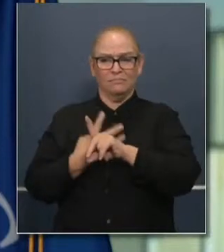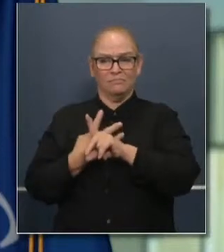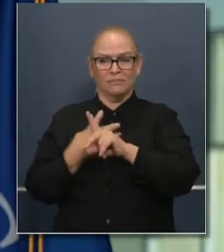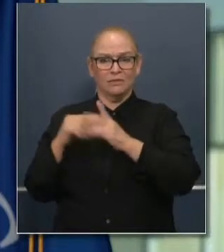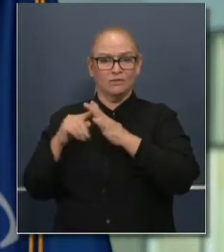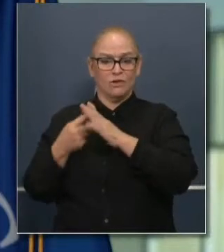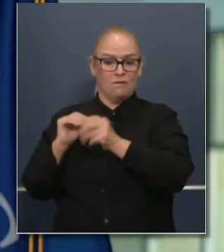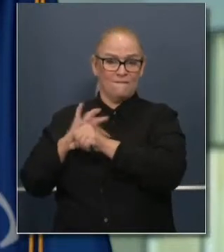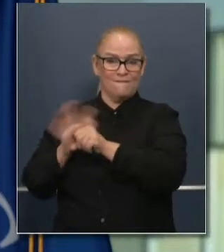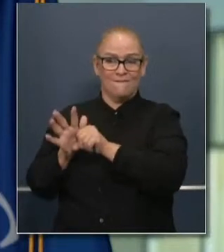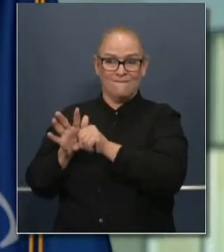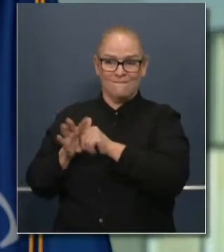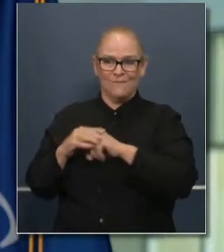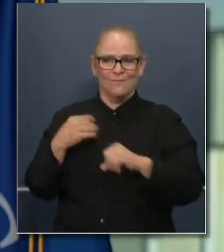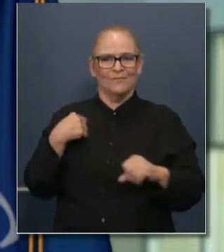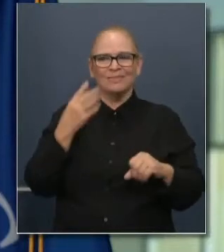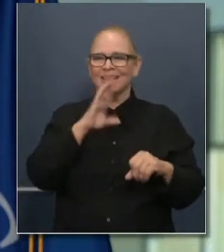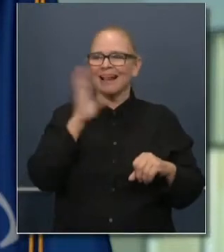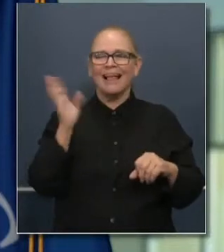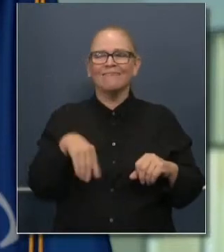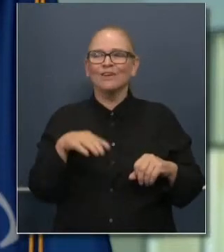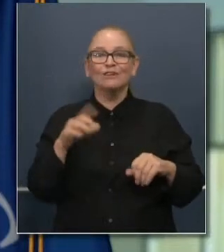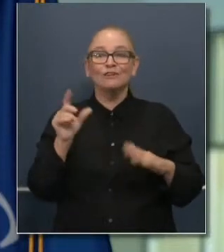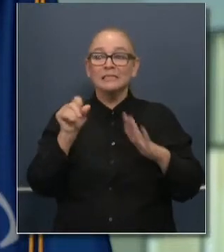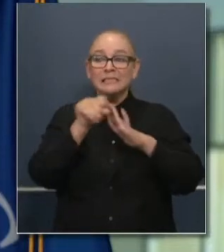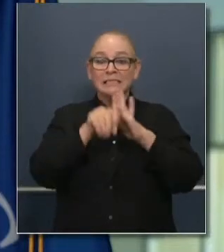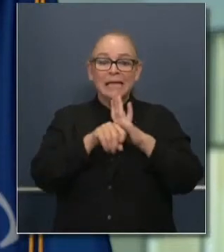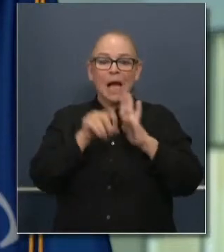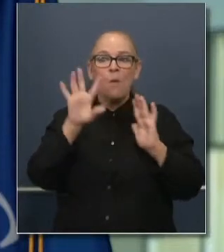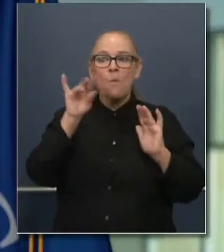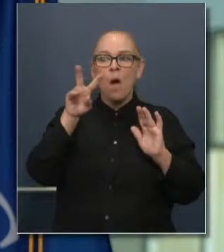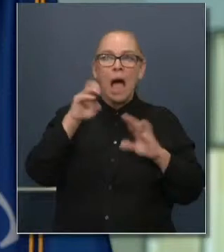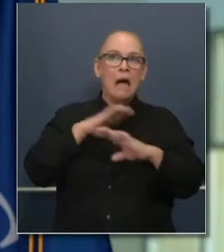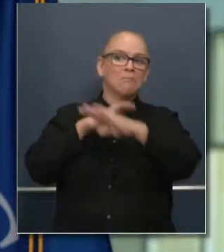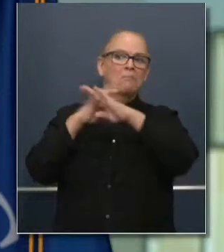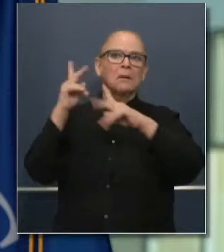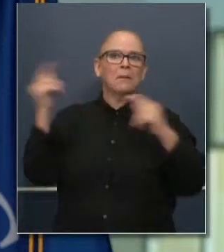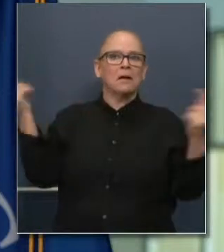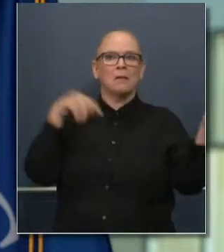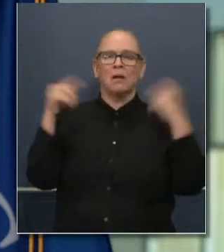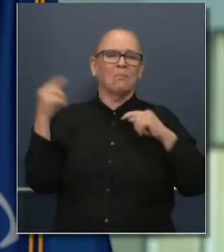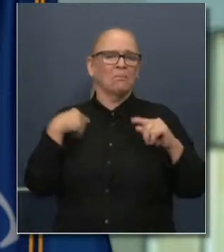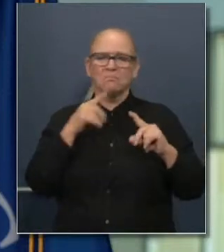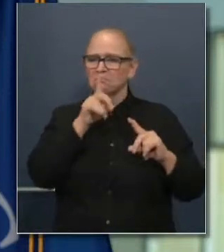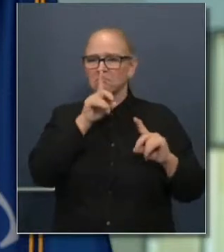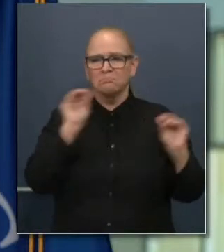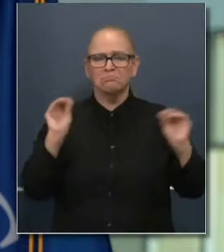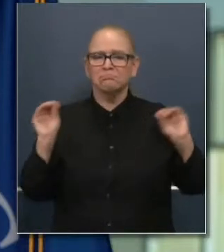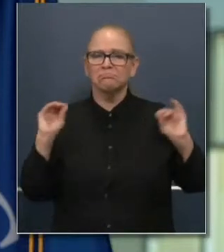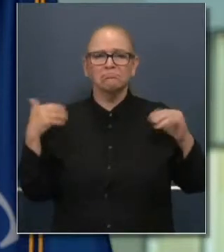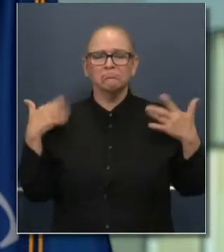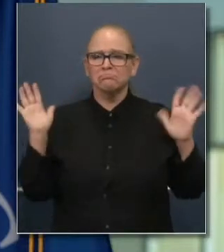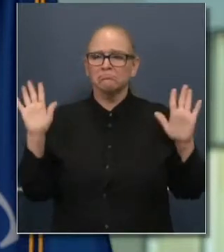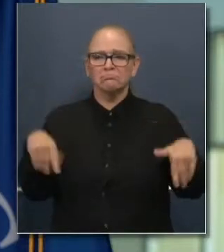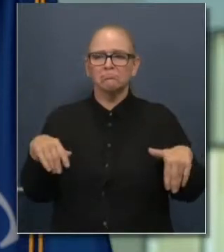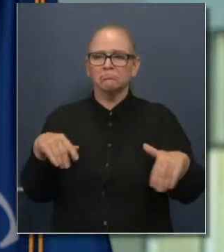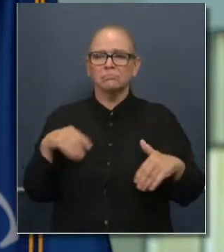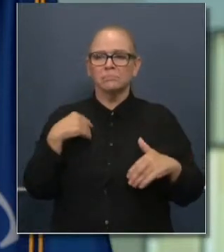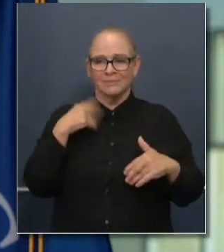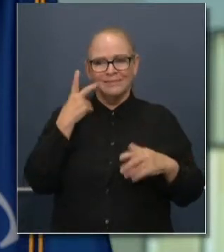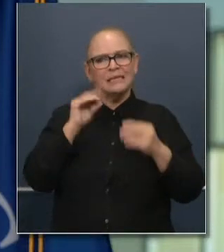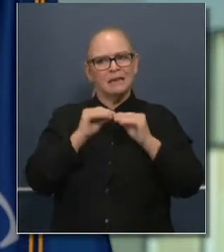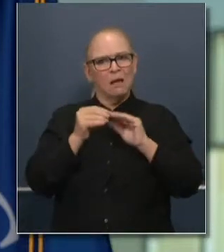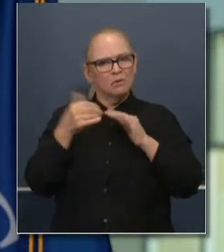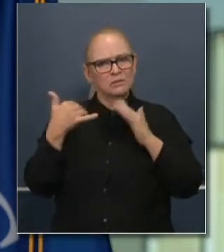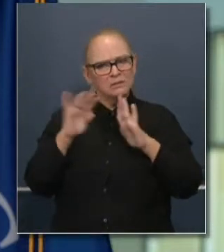did a statewide moratorium on people coming into the state, and yet we were able to mitigate the growth of the